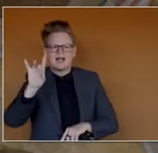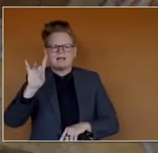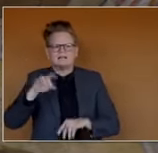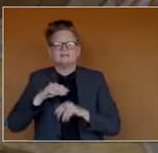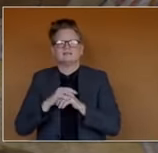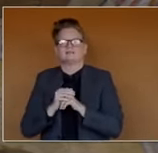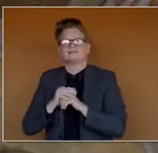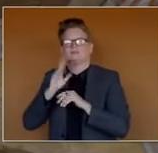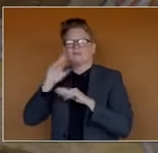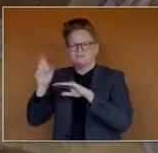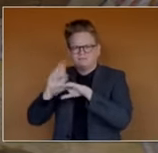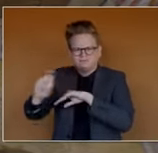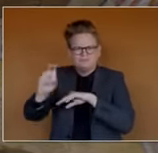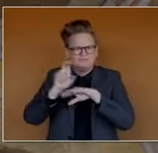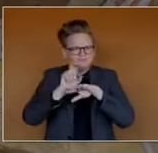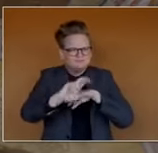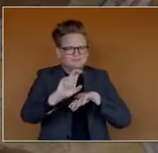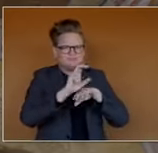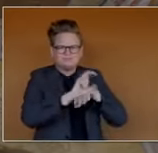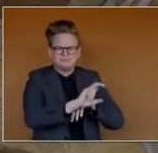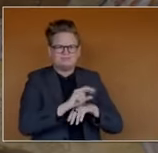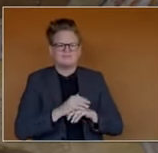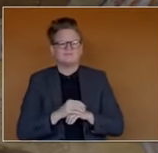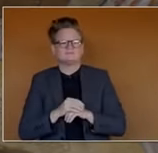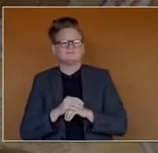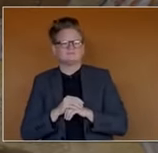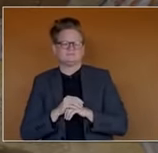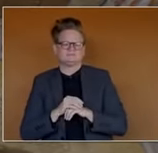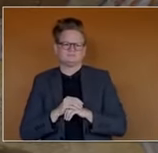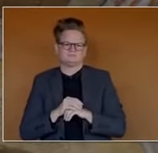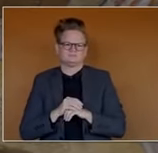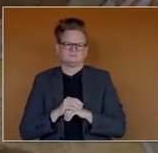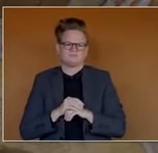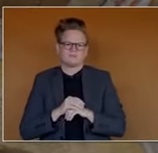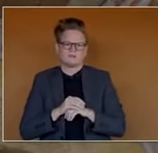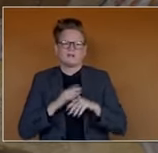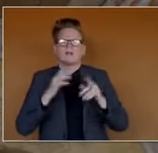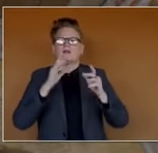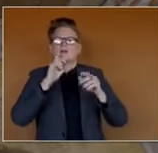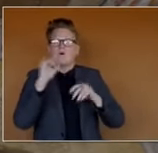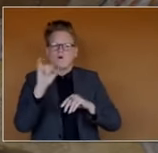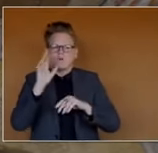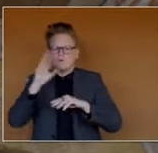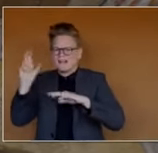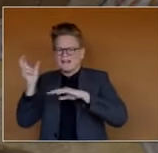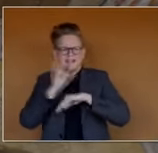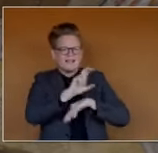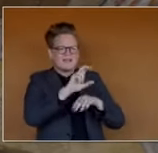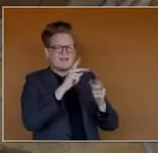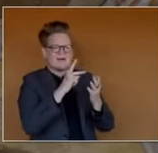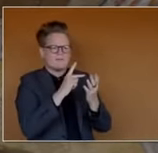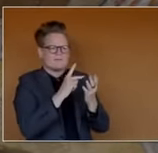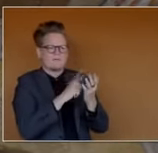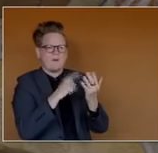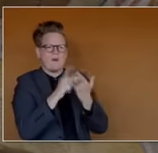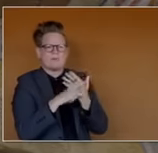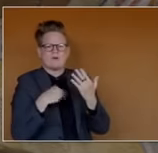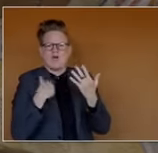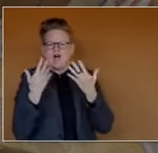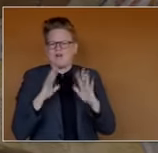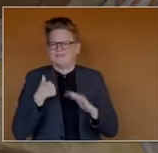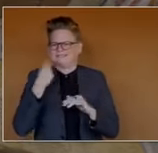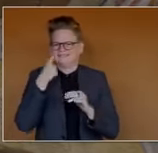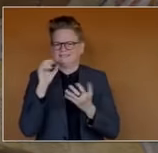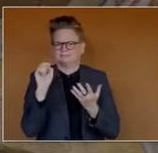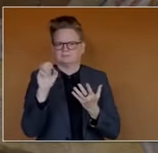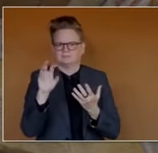but 38.1 will be set aside for programs like those I just announced. There's an additional